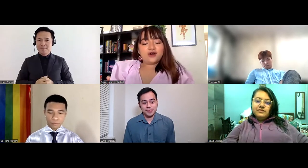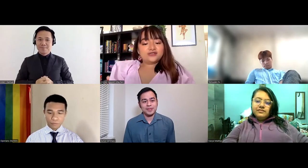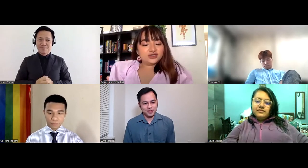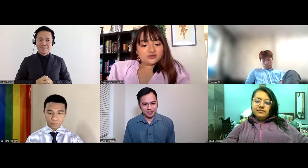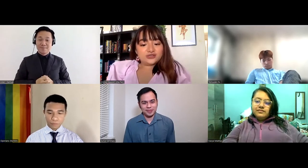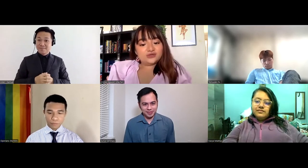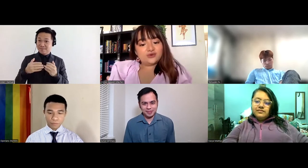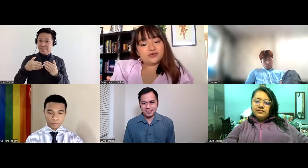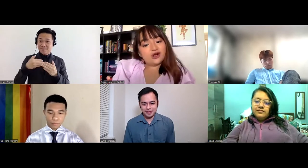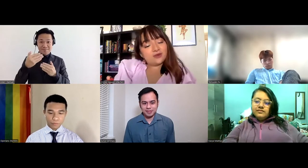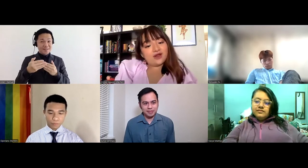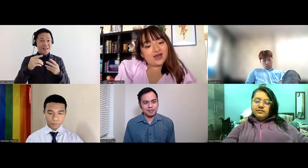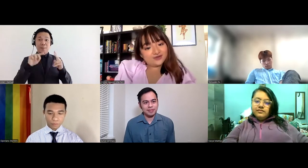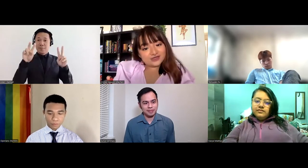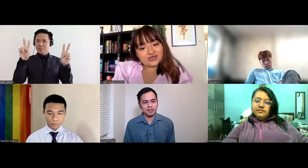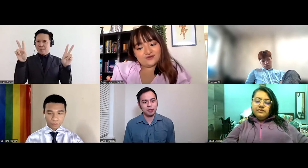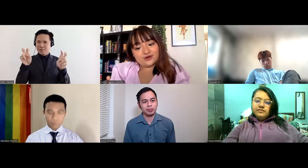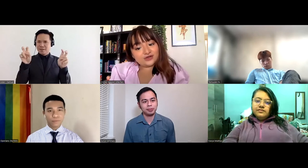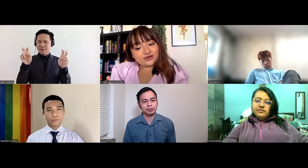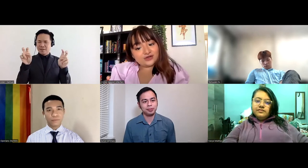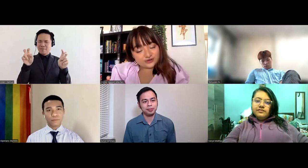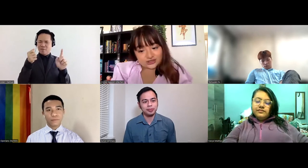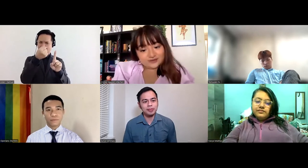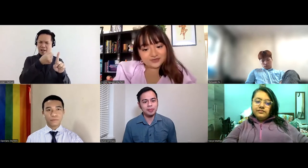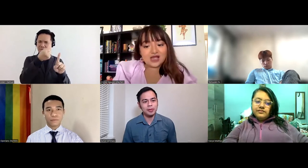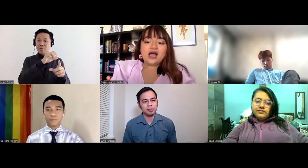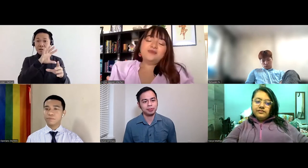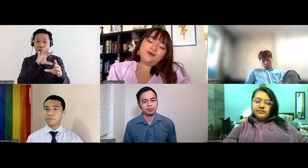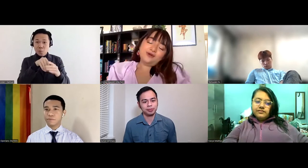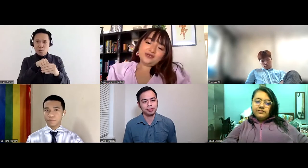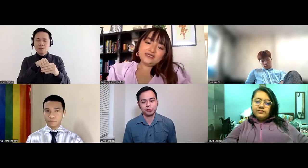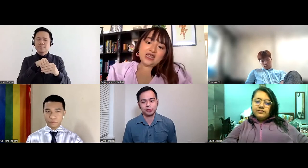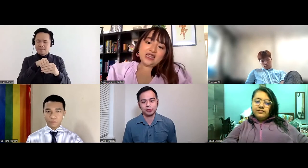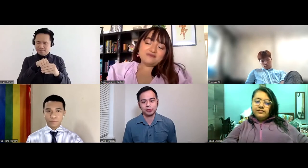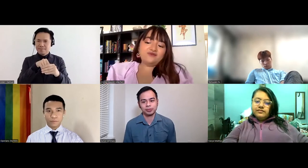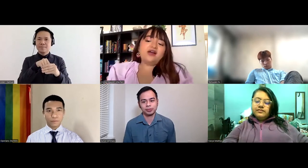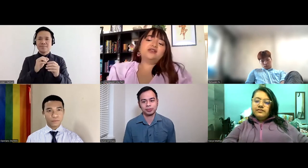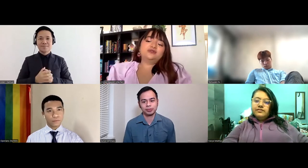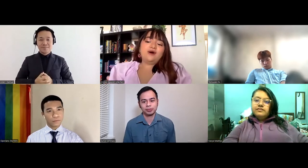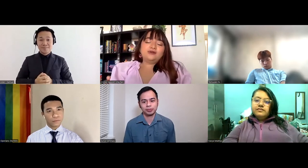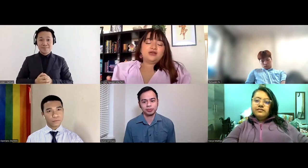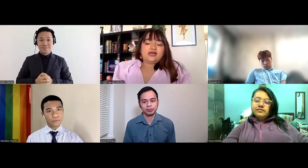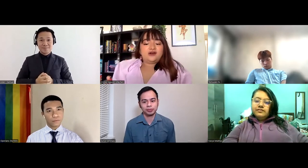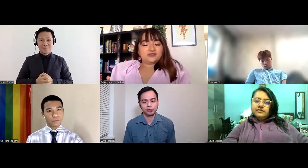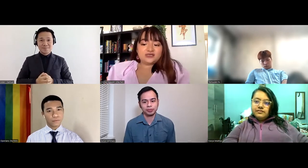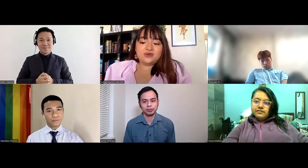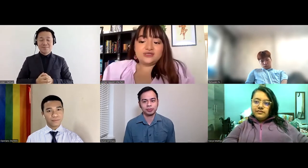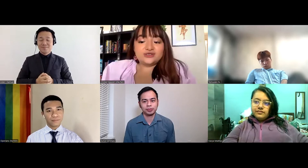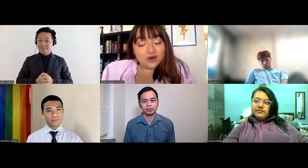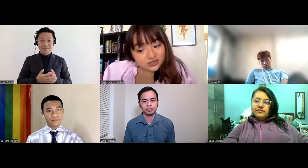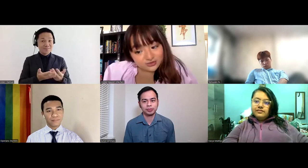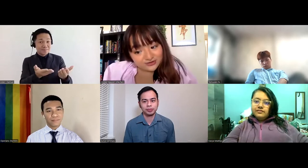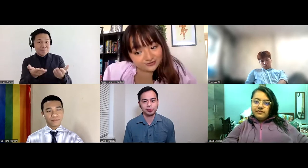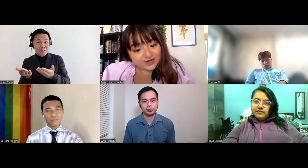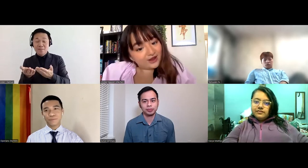of our session, which is when we talk about advocacy for inclusion. Before this, let me invite you all and our participants